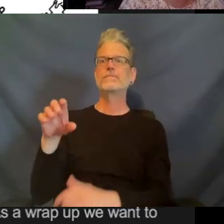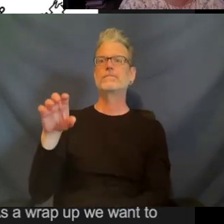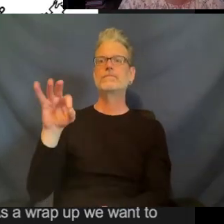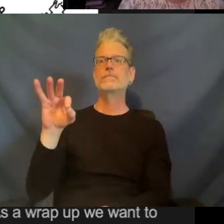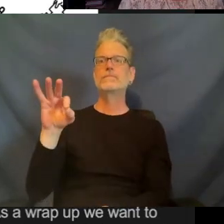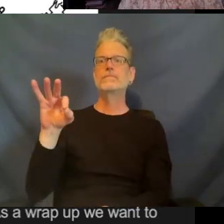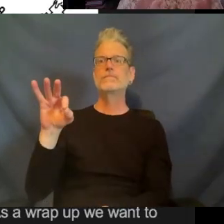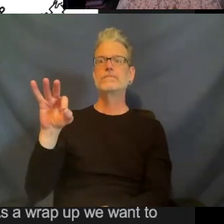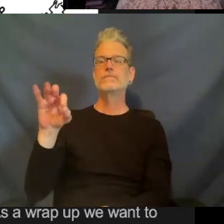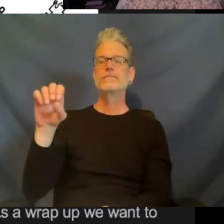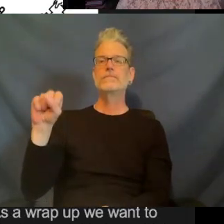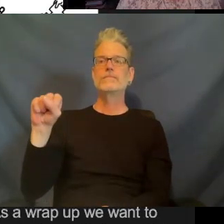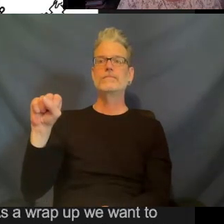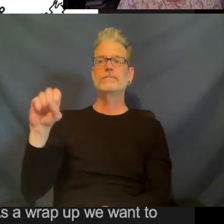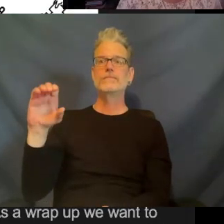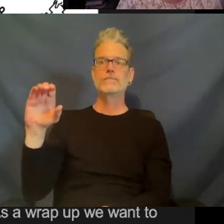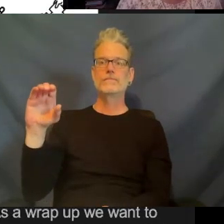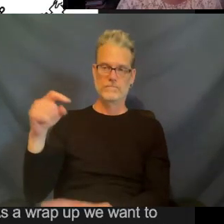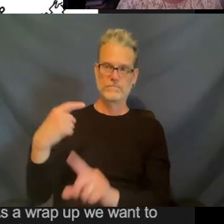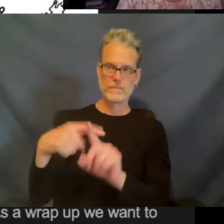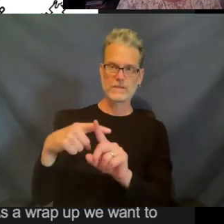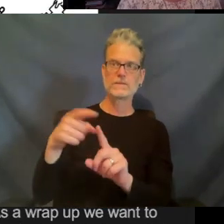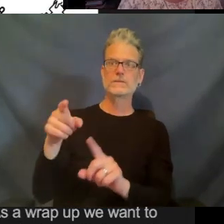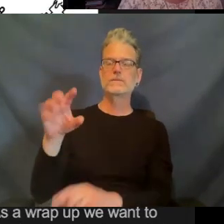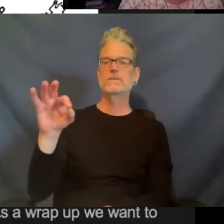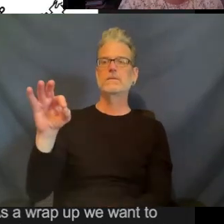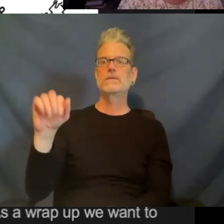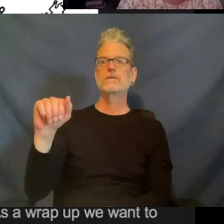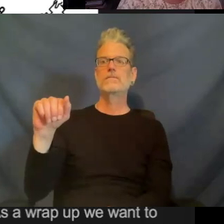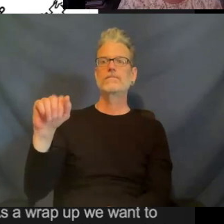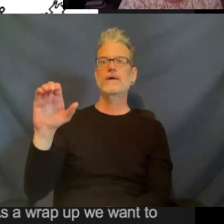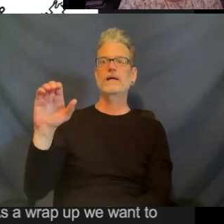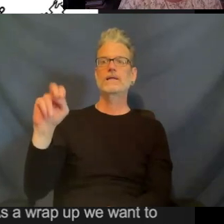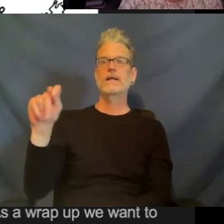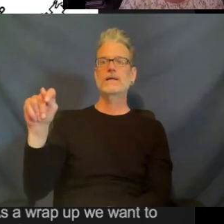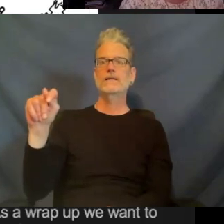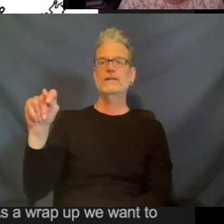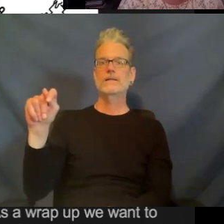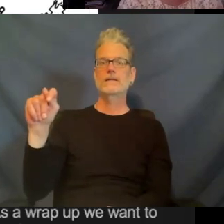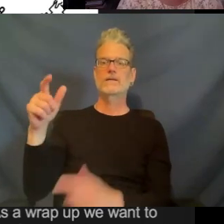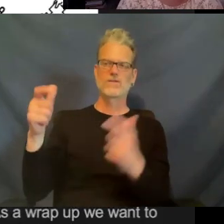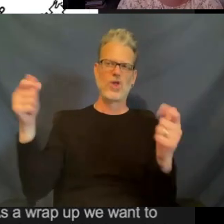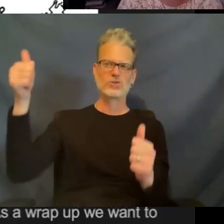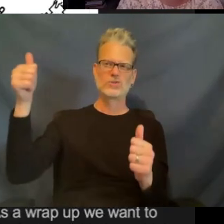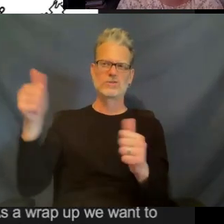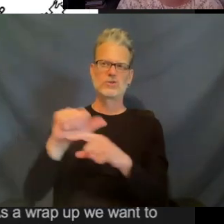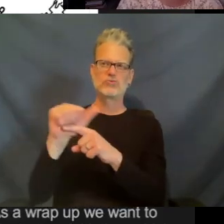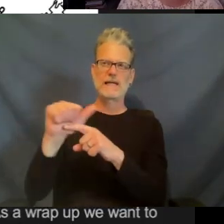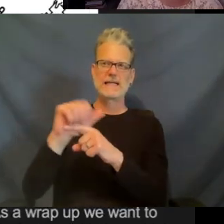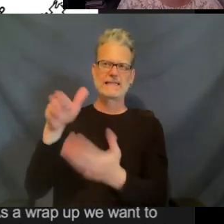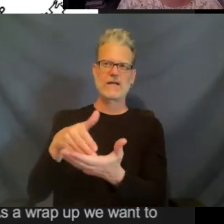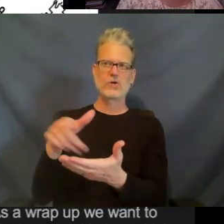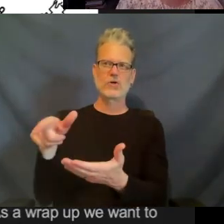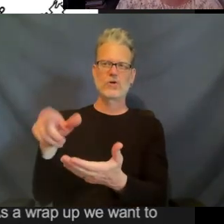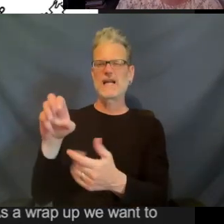Federation for Southern Cooperatives, and of course, FactNet, the Watershed Research and Training Center in FactNet that Emery